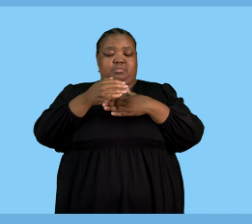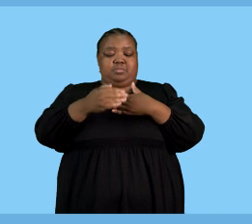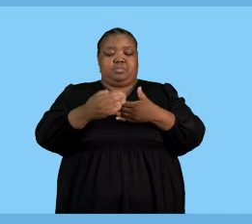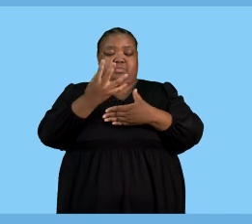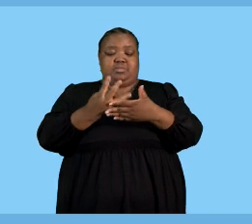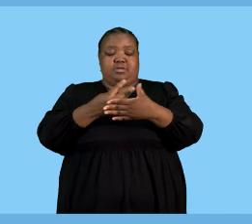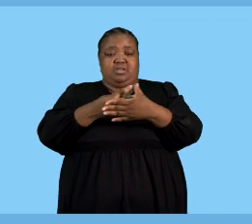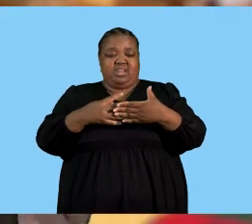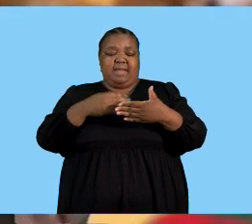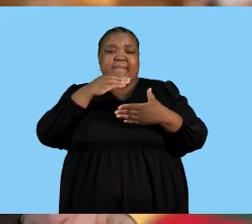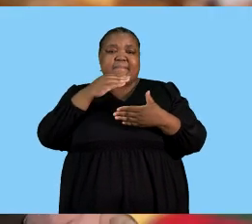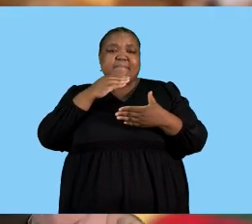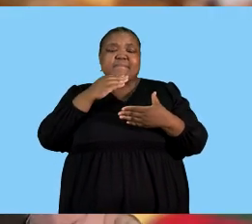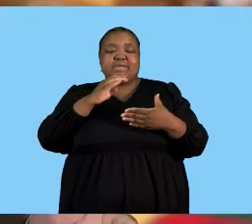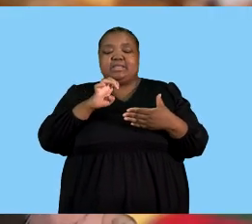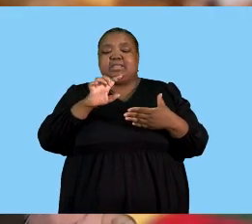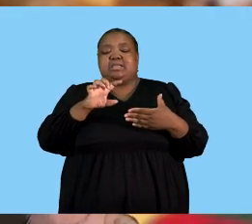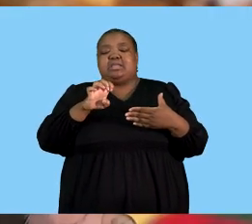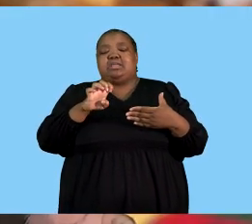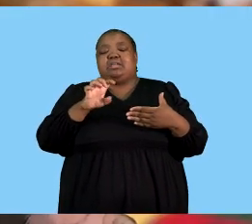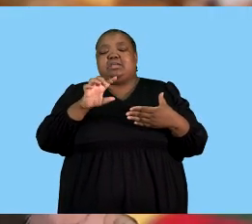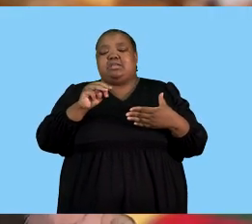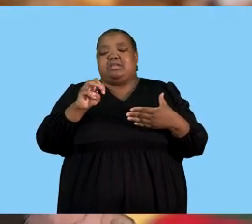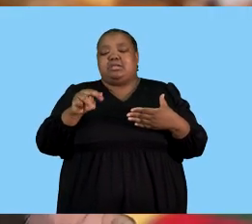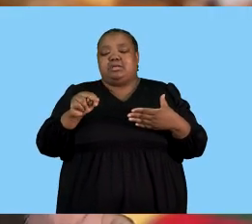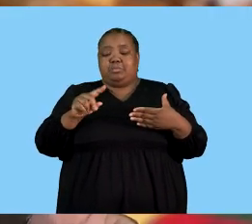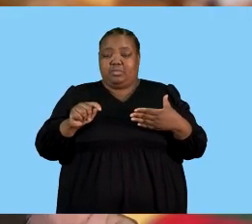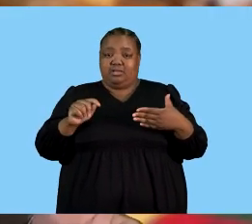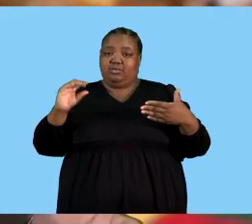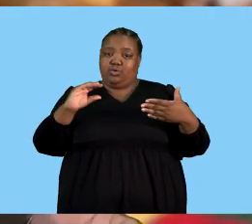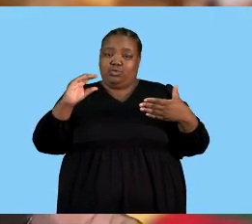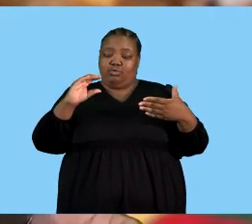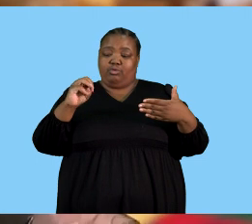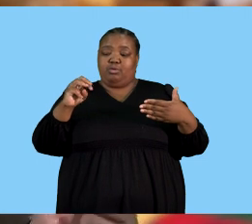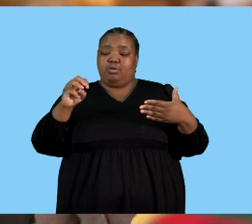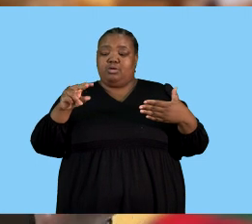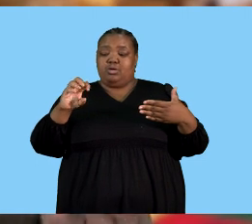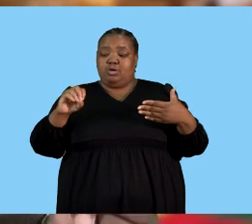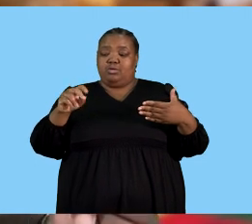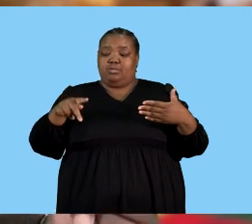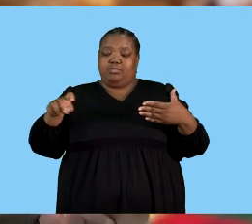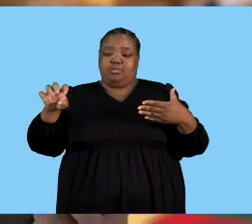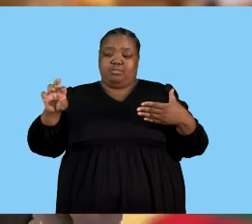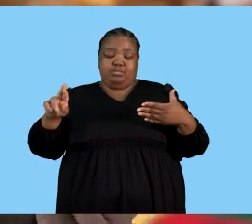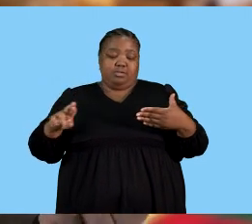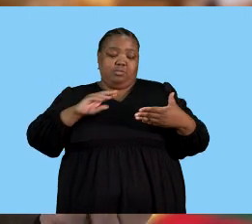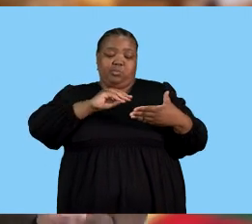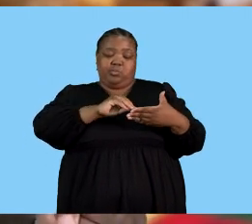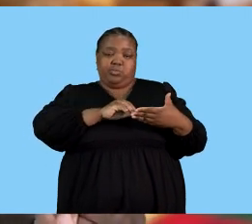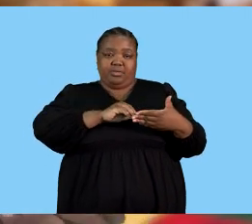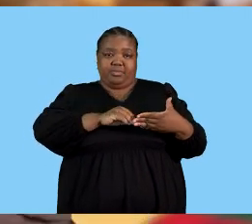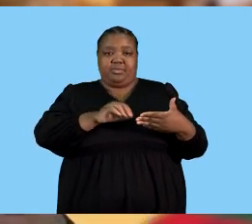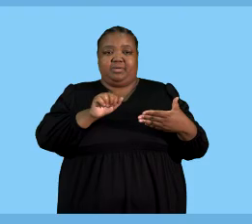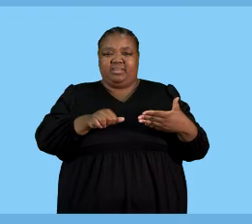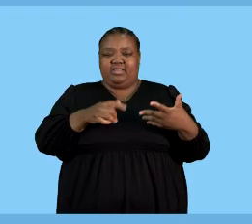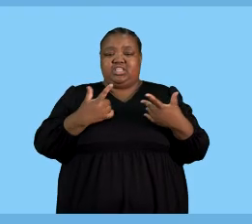in the periodic table, it's an element. So copper, yes, we can find in the periodic table. It's not a compound, also not a